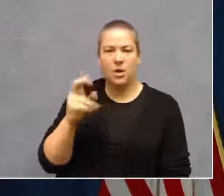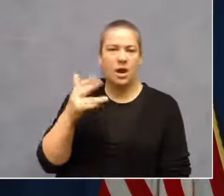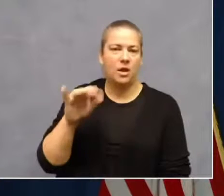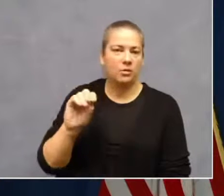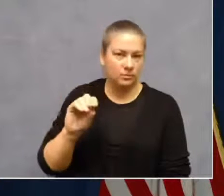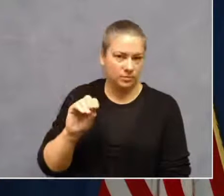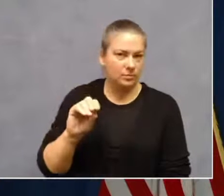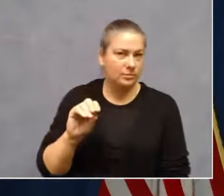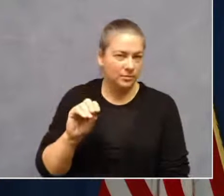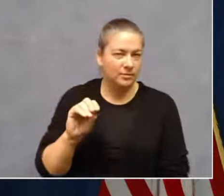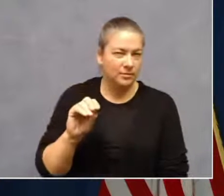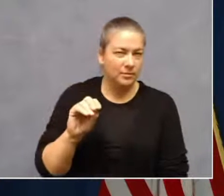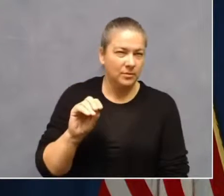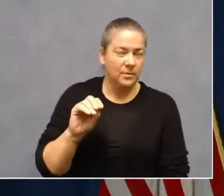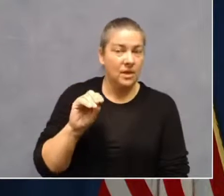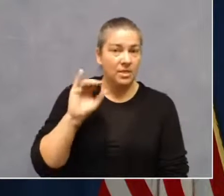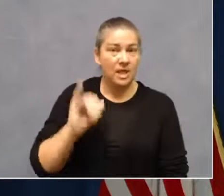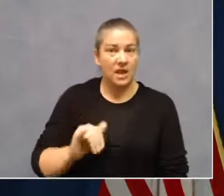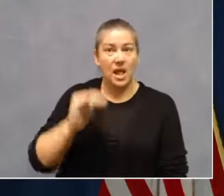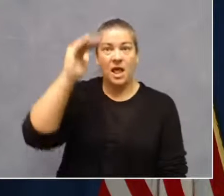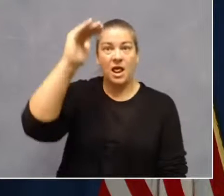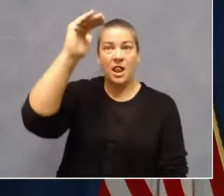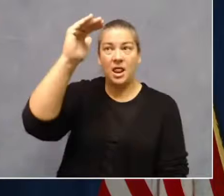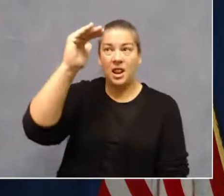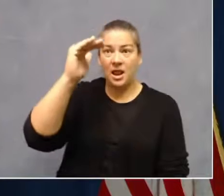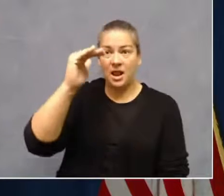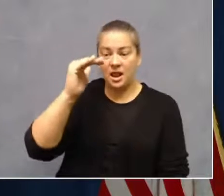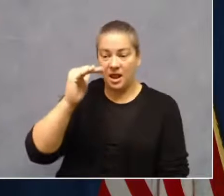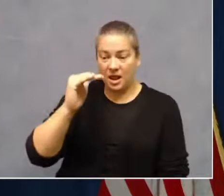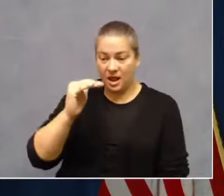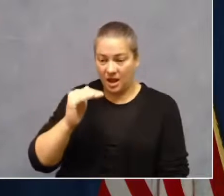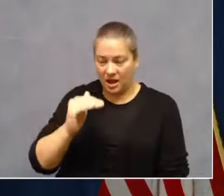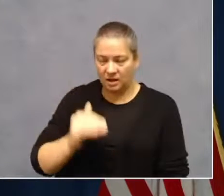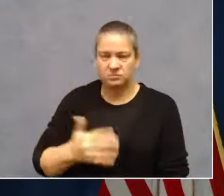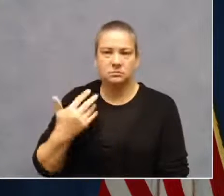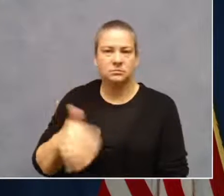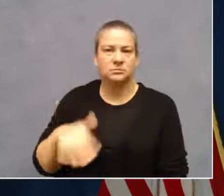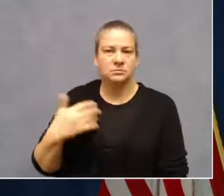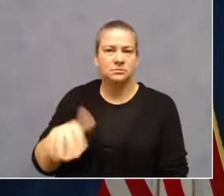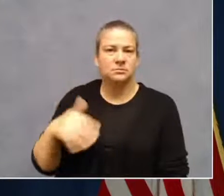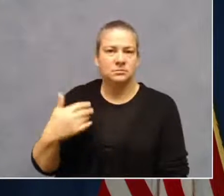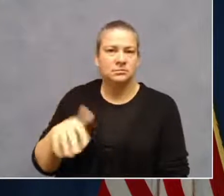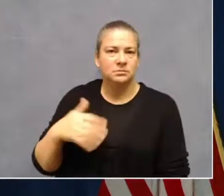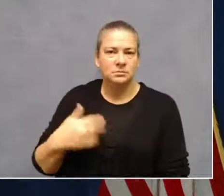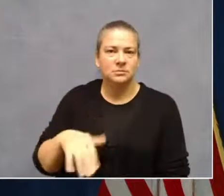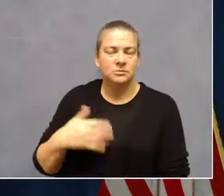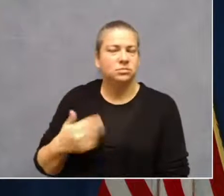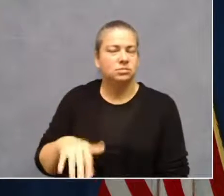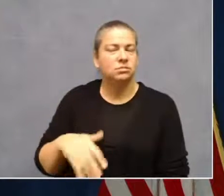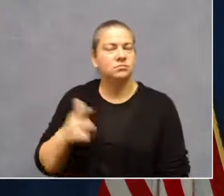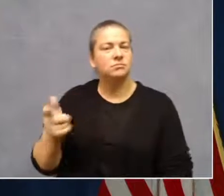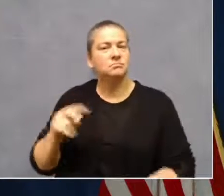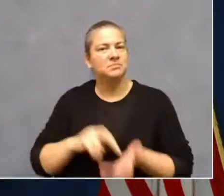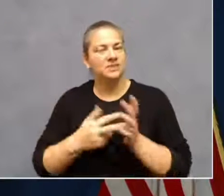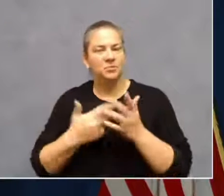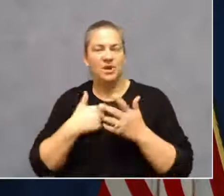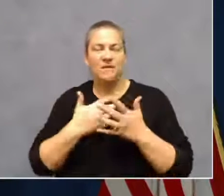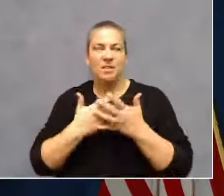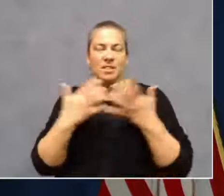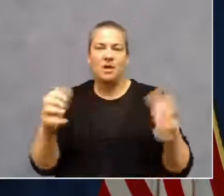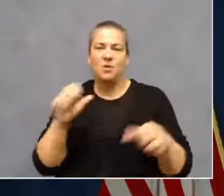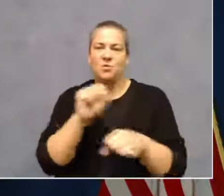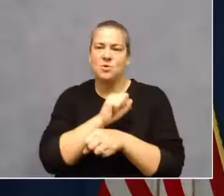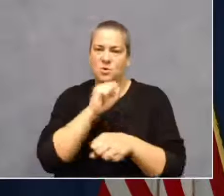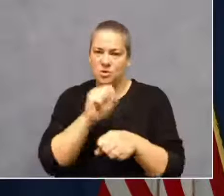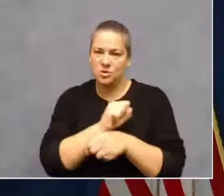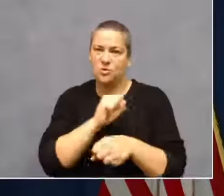is far longer than any one we want to read. Again, that says we all have a lot of work to do. And if I